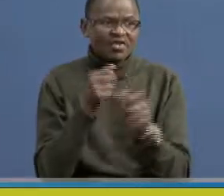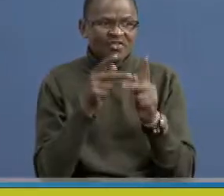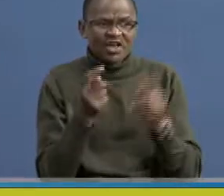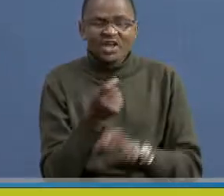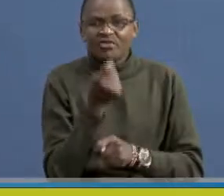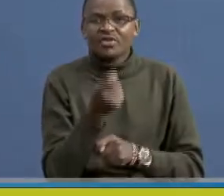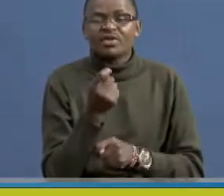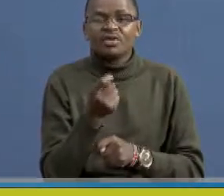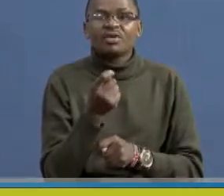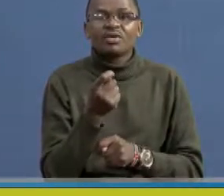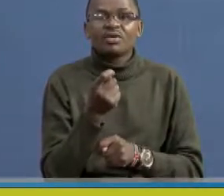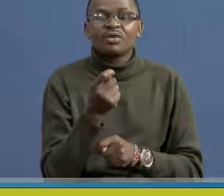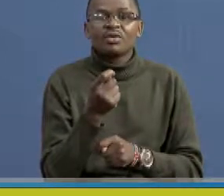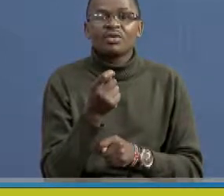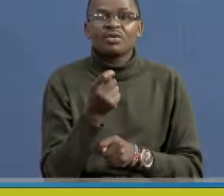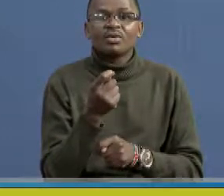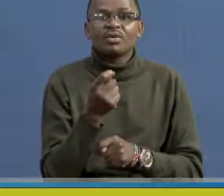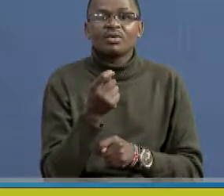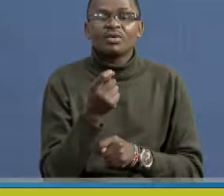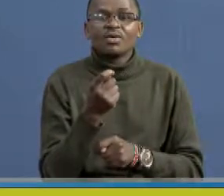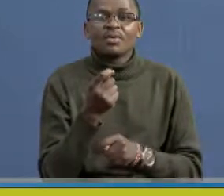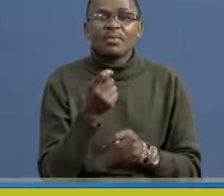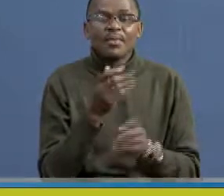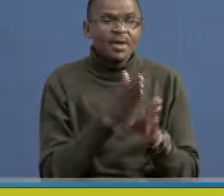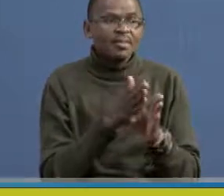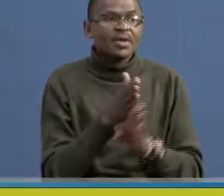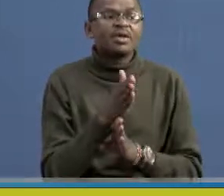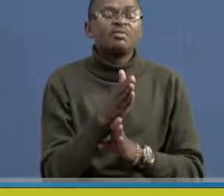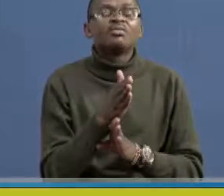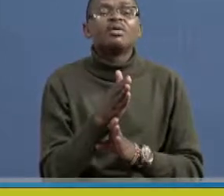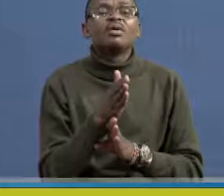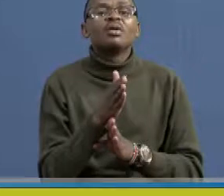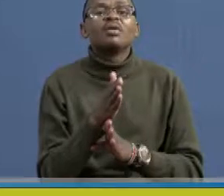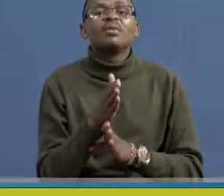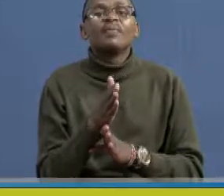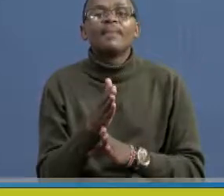few products, so it's mainly glycol,